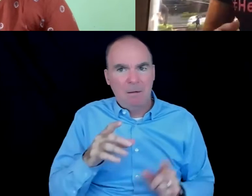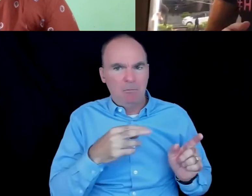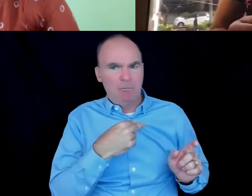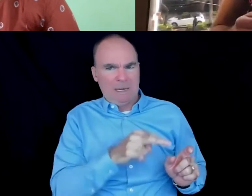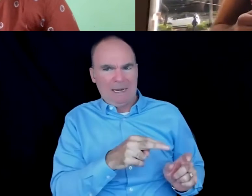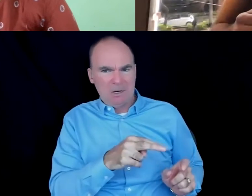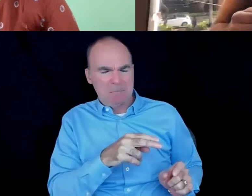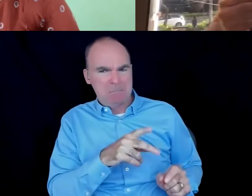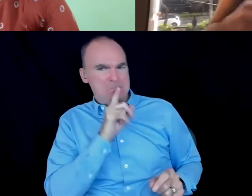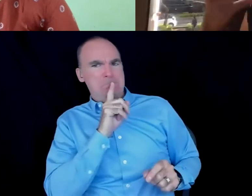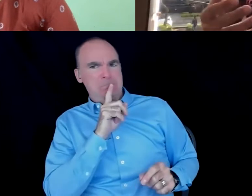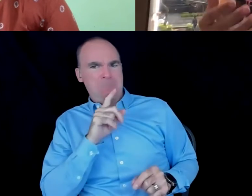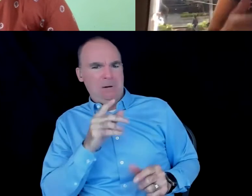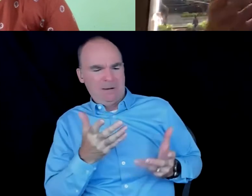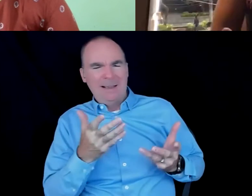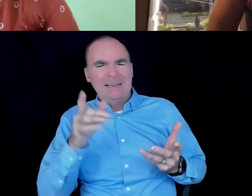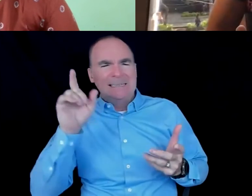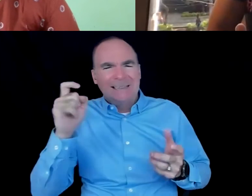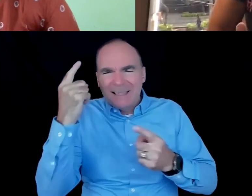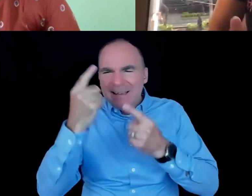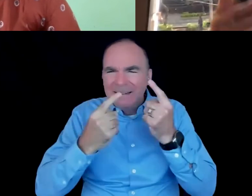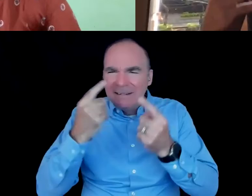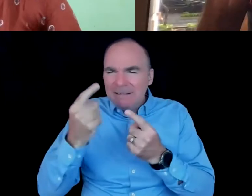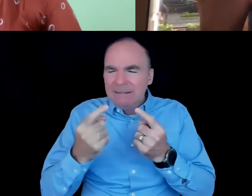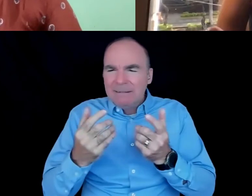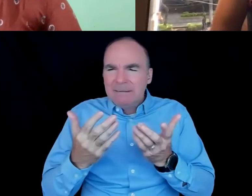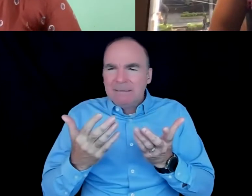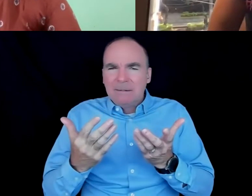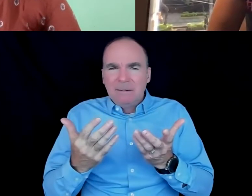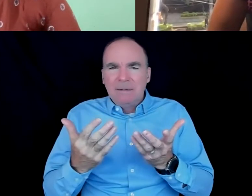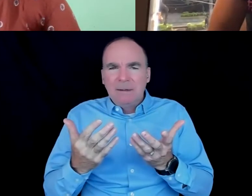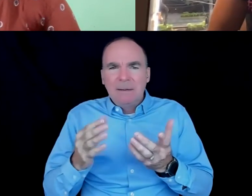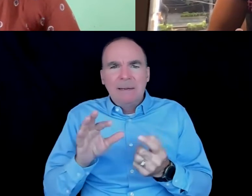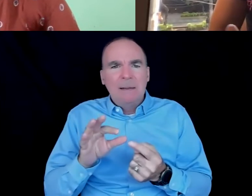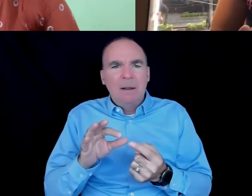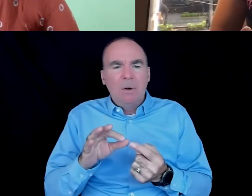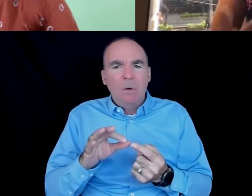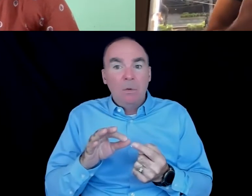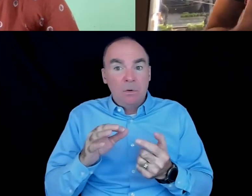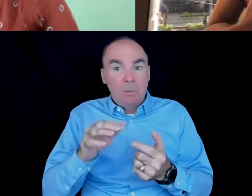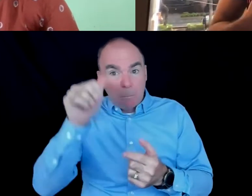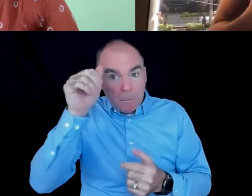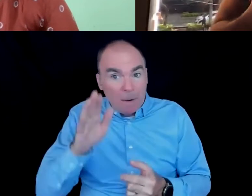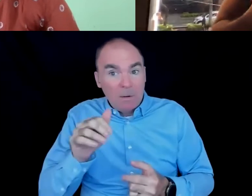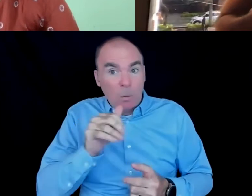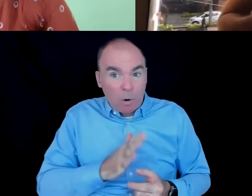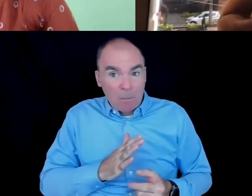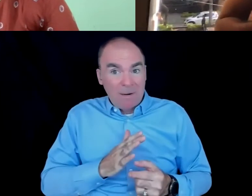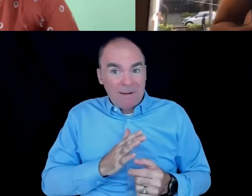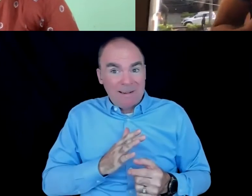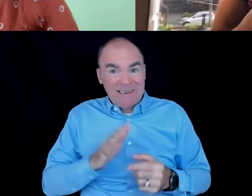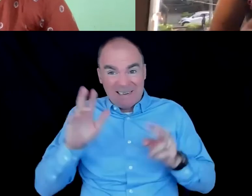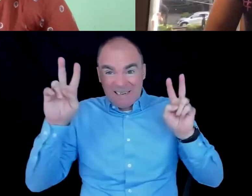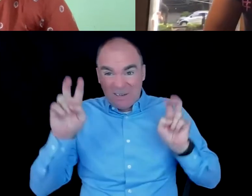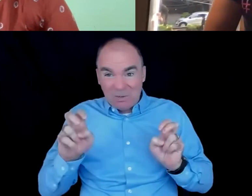tell people more about the basics of any topic that we are working on, especially when it's related to gender. And in my case, living in a